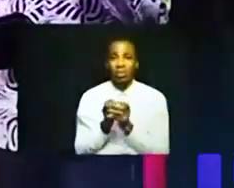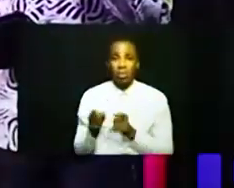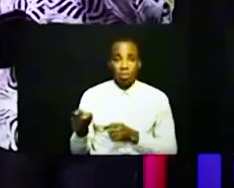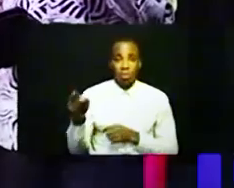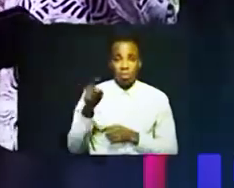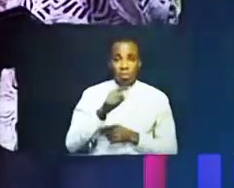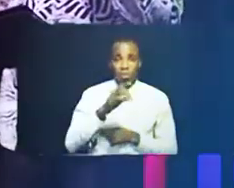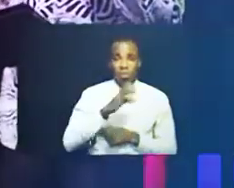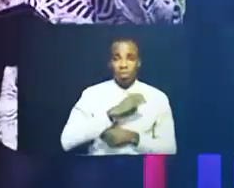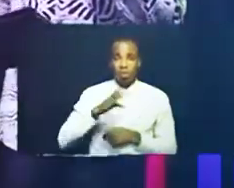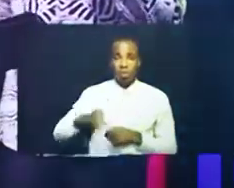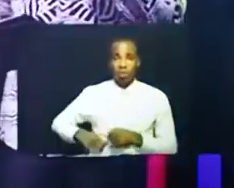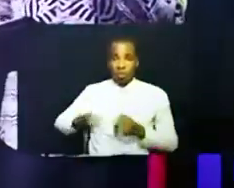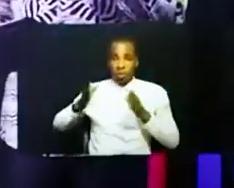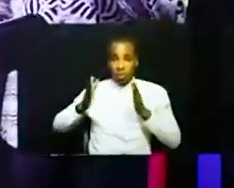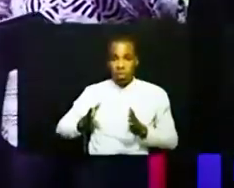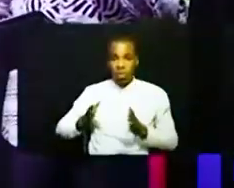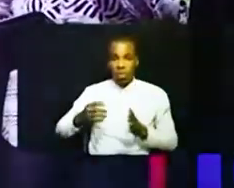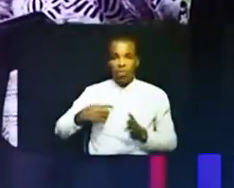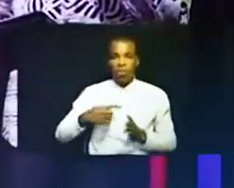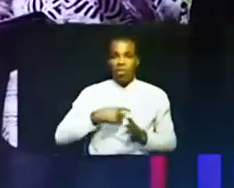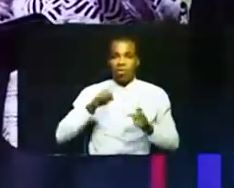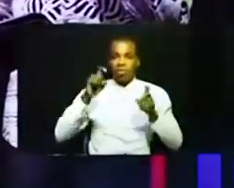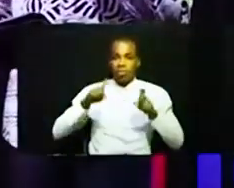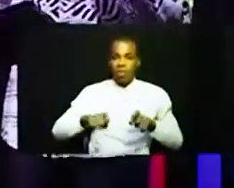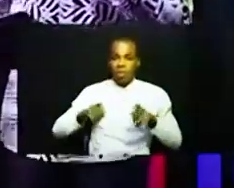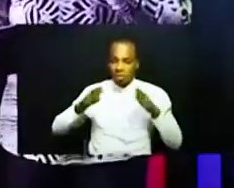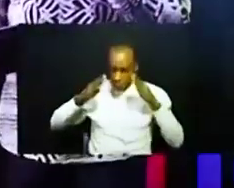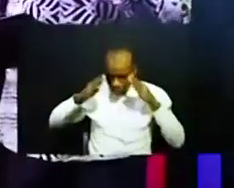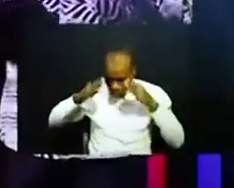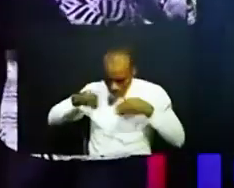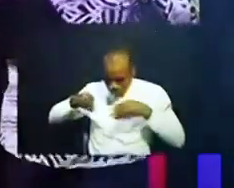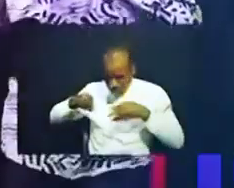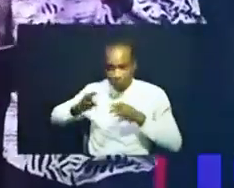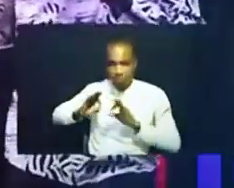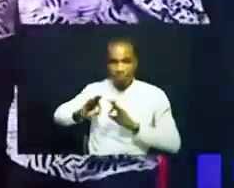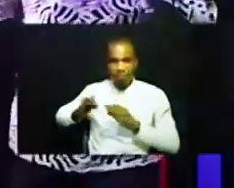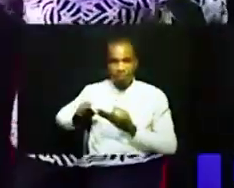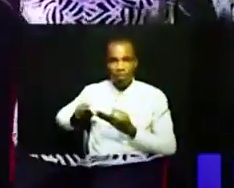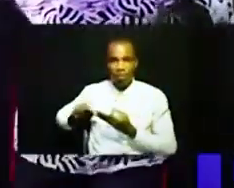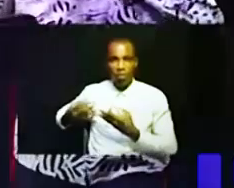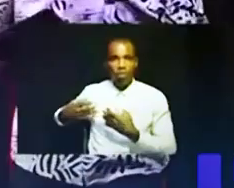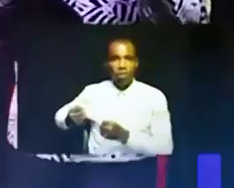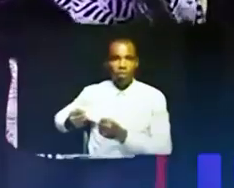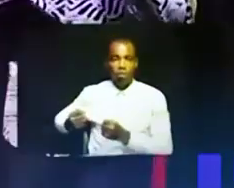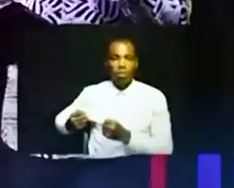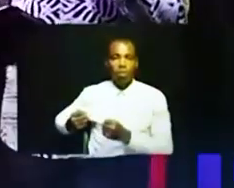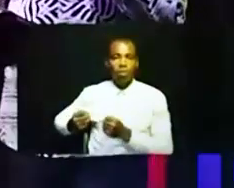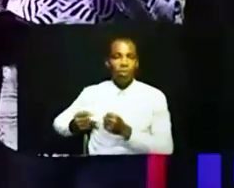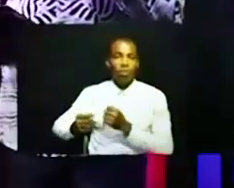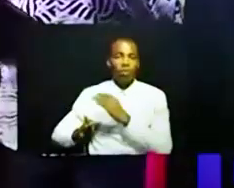again, we need to salvage it. God bless